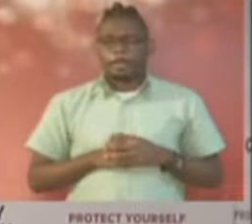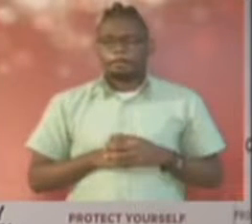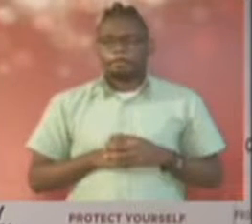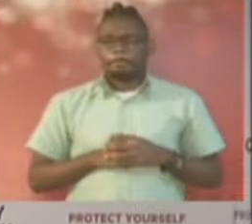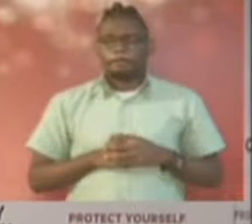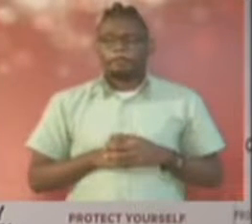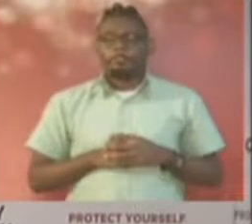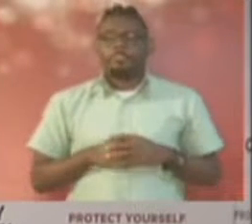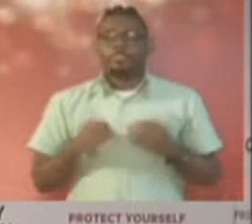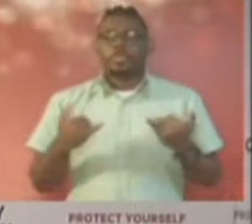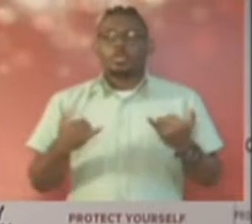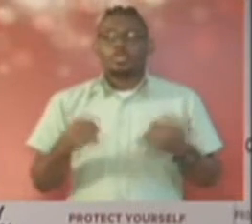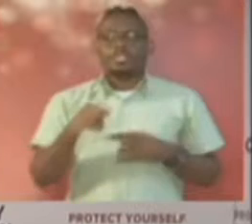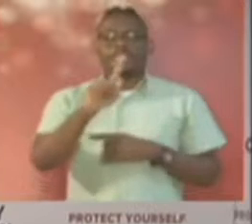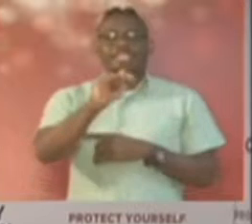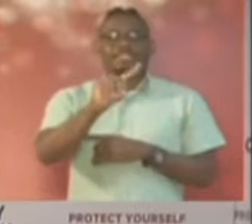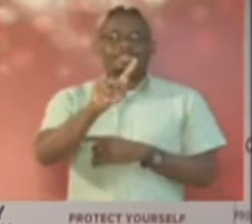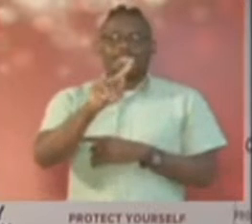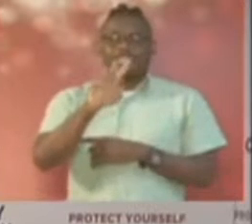to TV6, please.